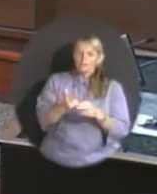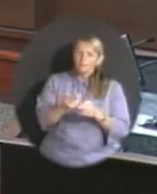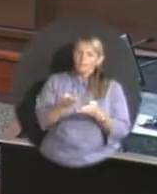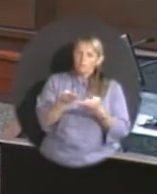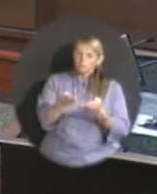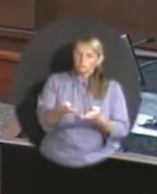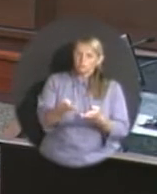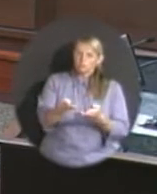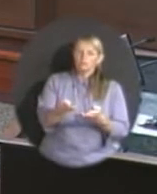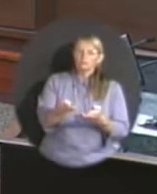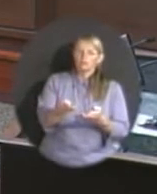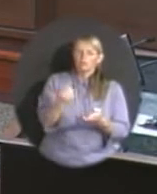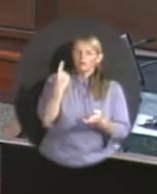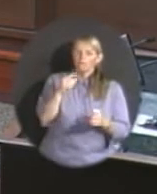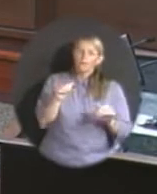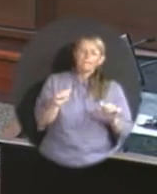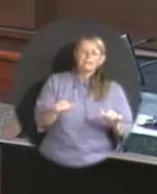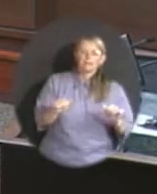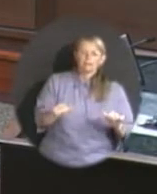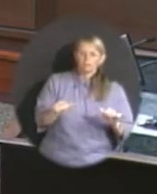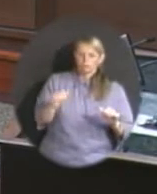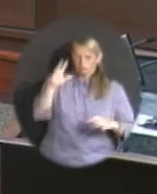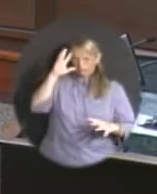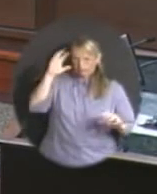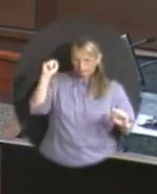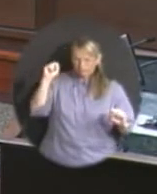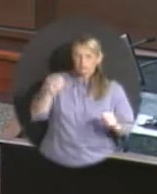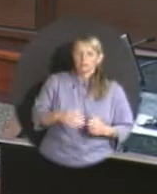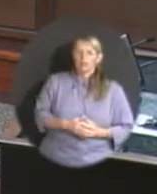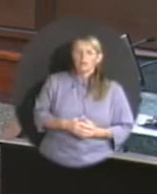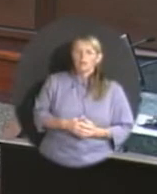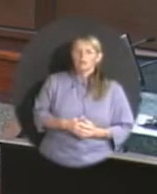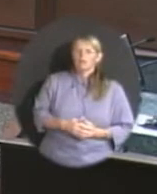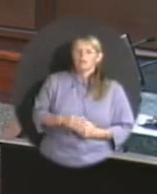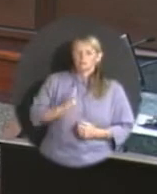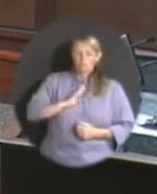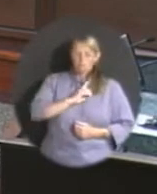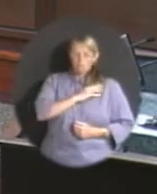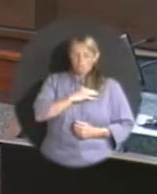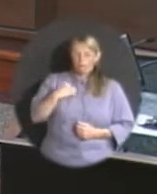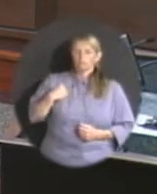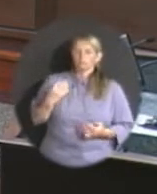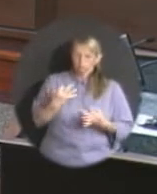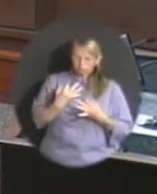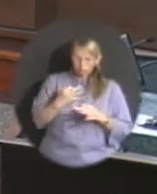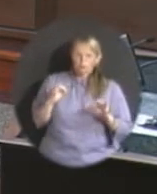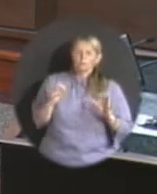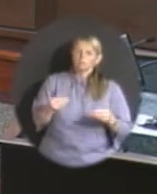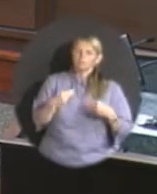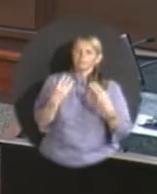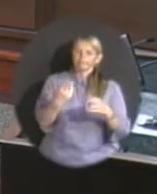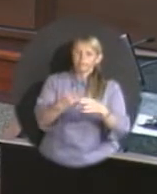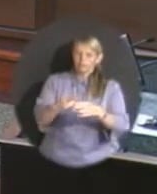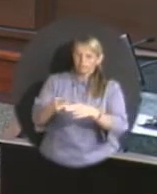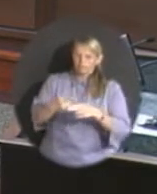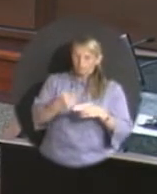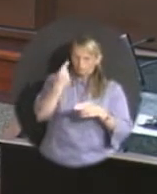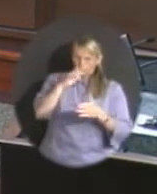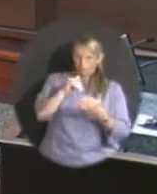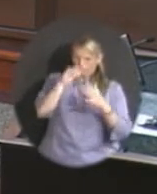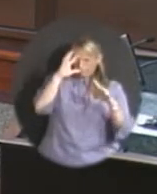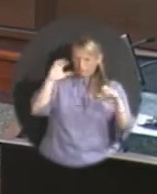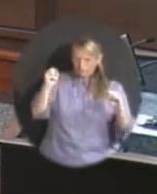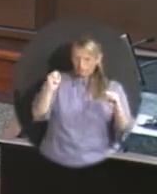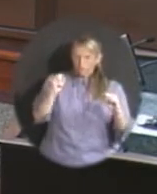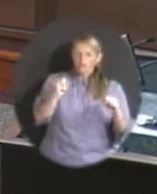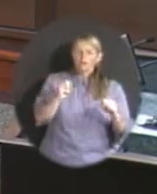name potential board presidents. So board members are free to do that now. And then when all the